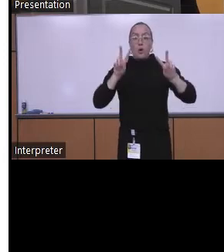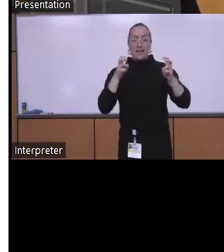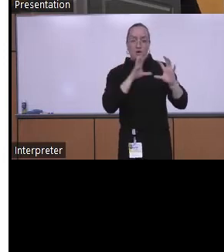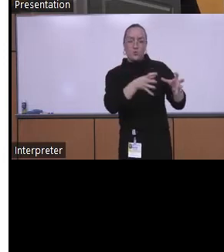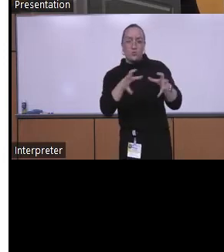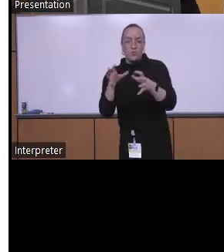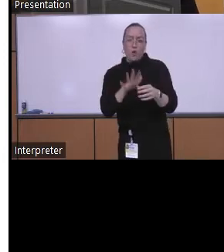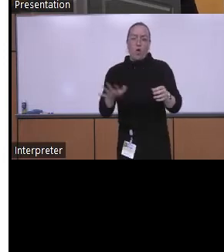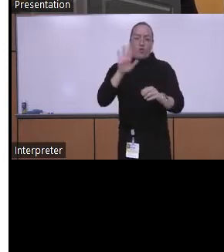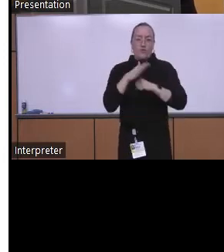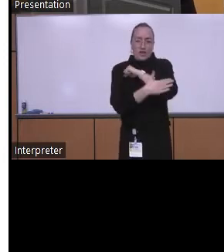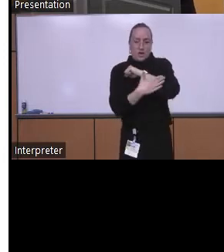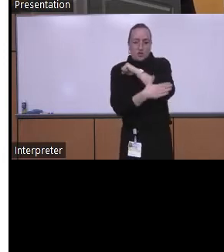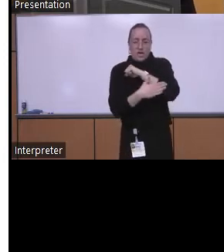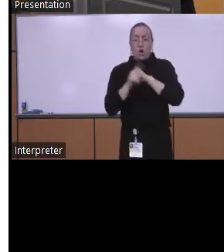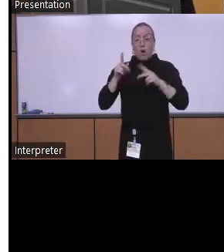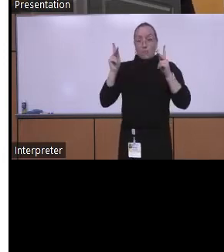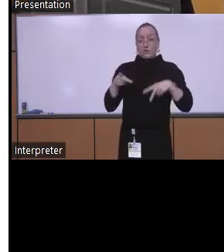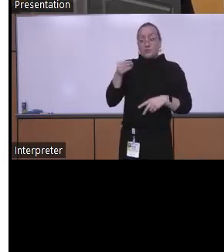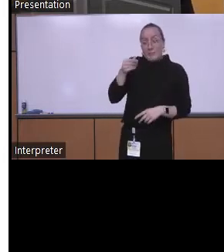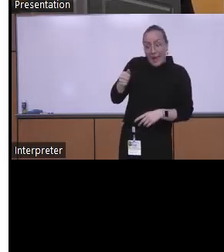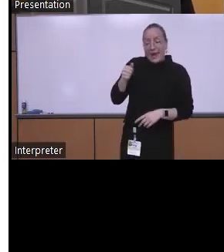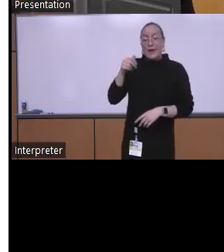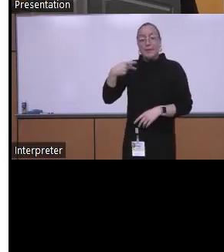One of those people was a paid Parents Anonymous employee.